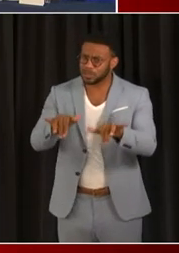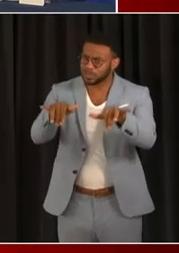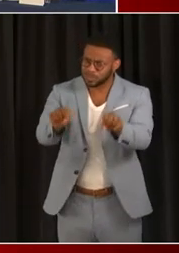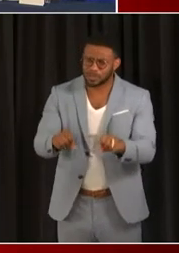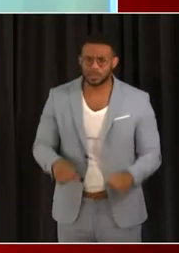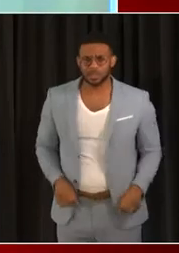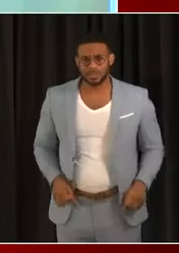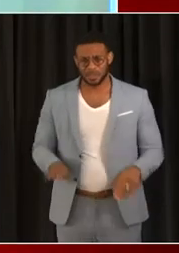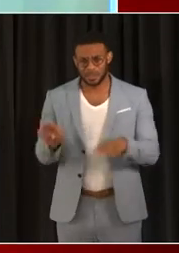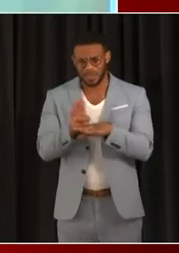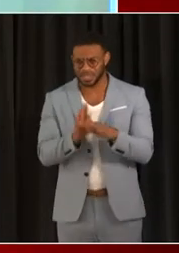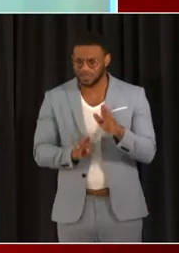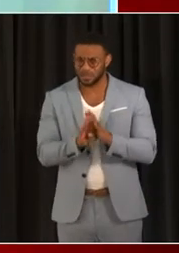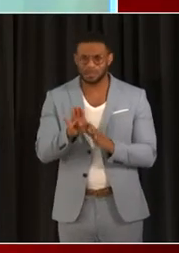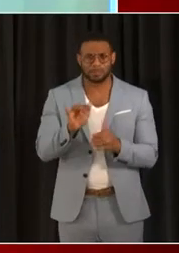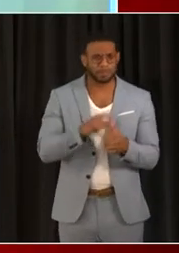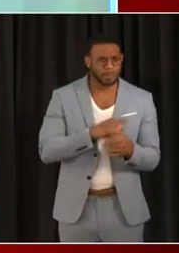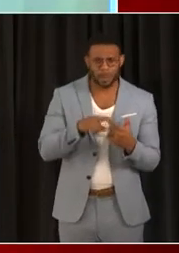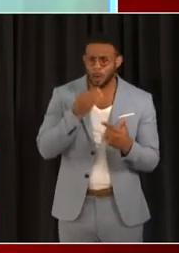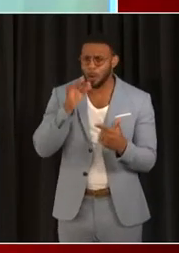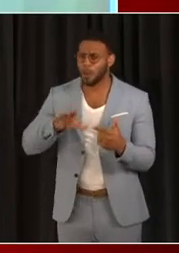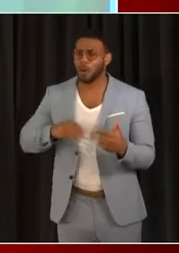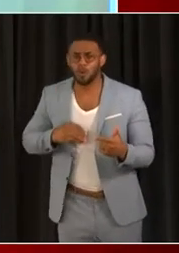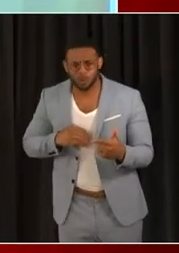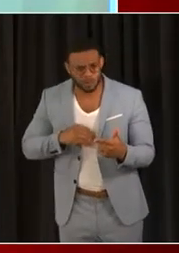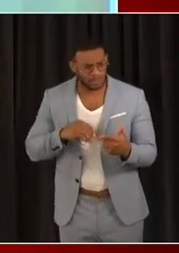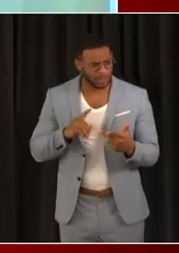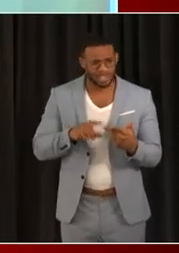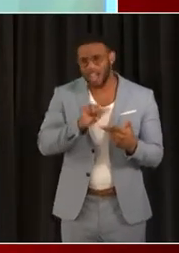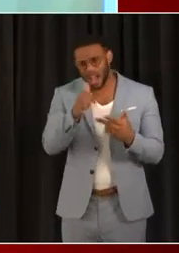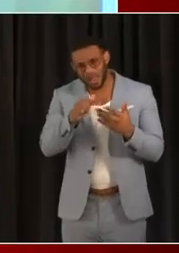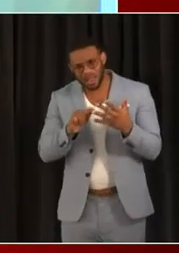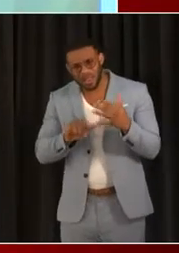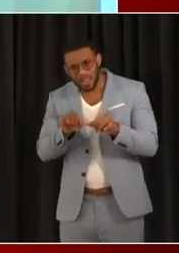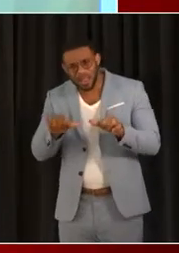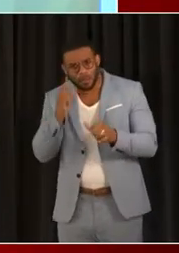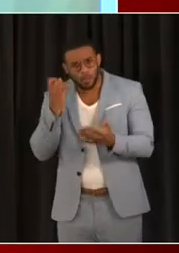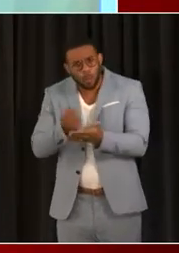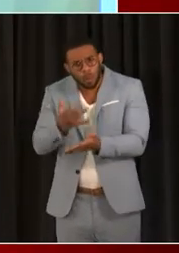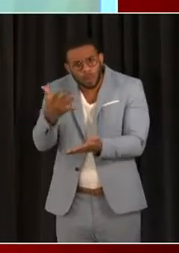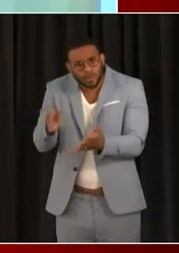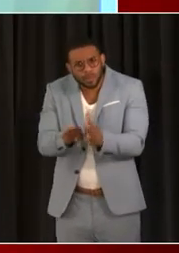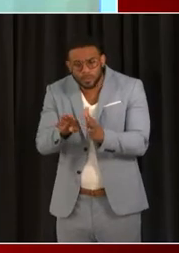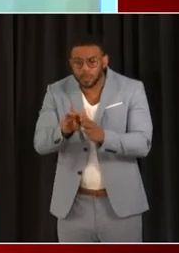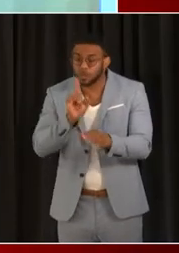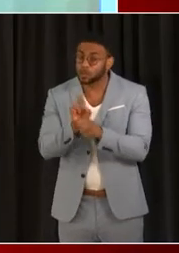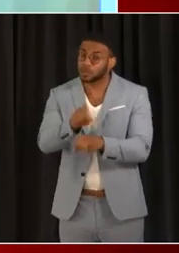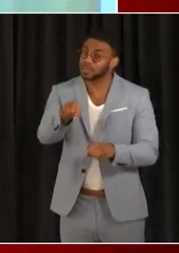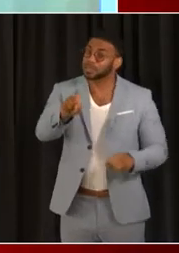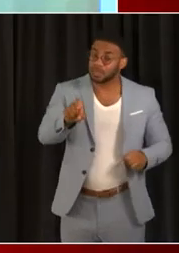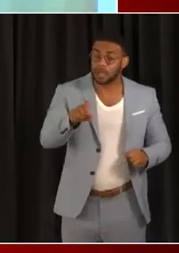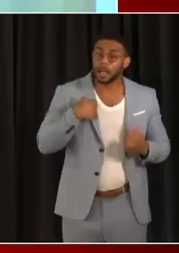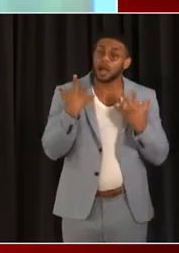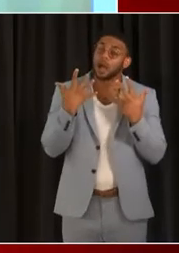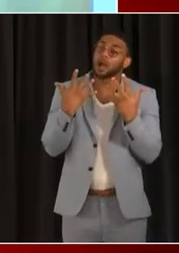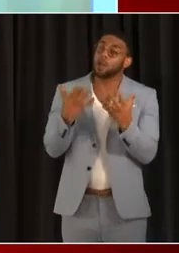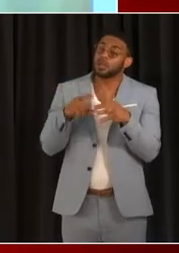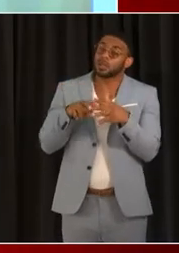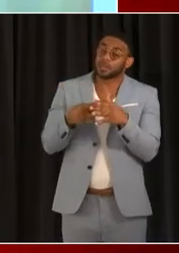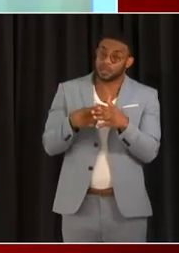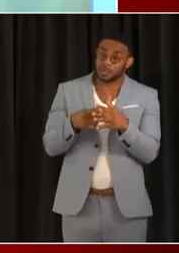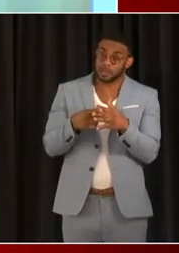do, and business development, home ownership, and other areas of wealth development is certainly needed. But I want